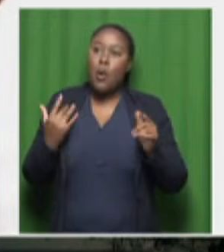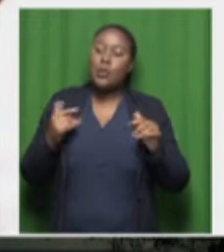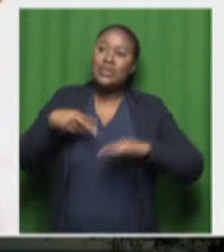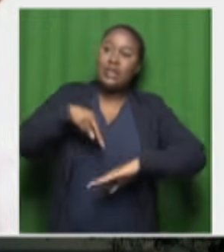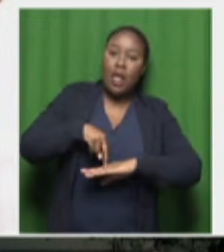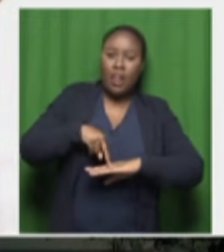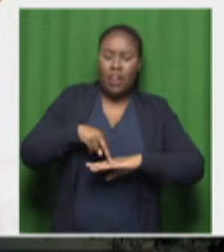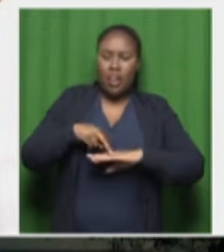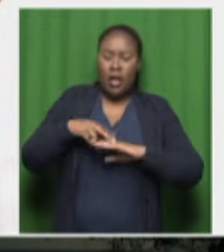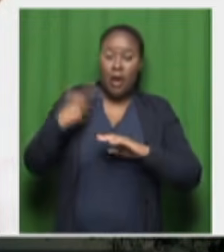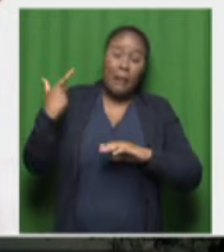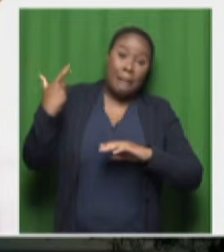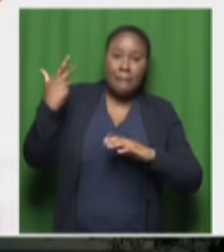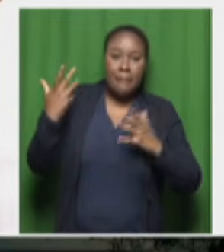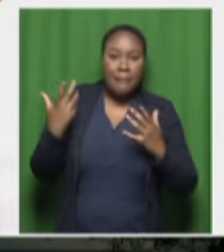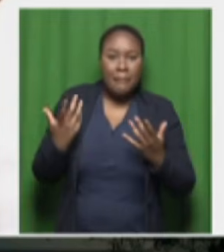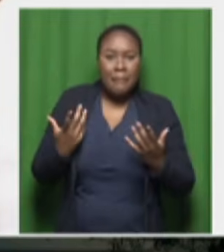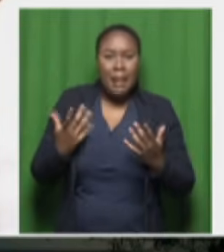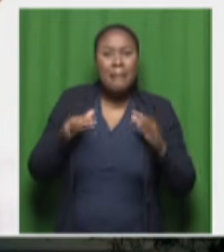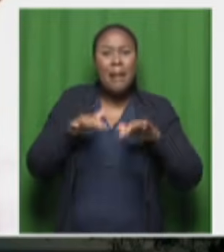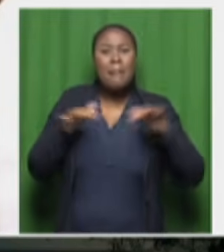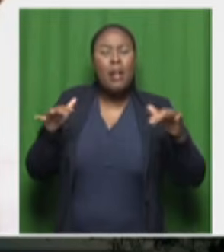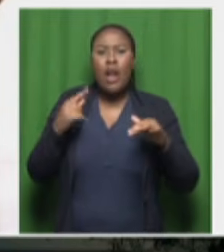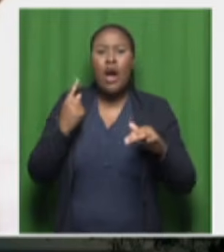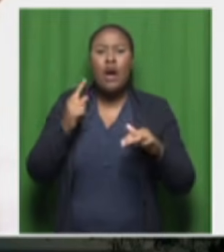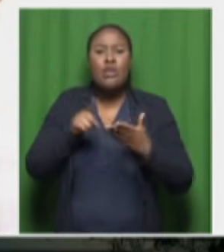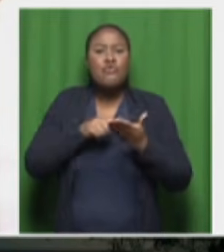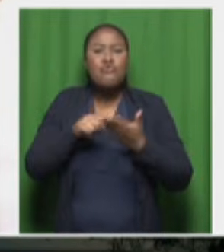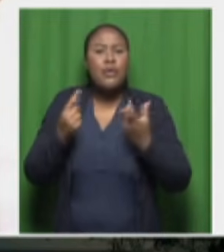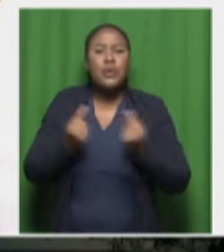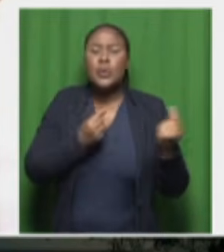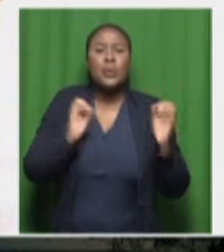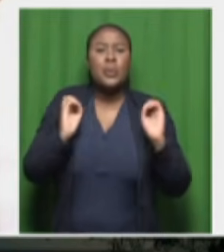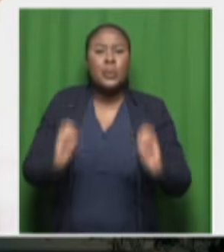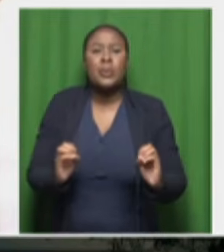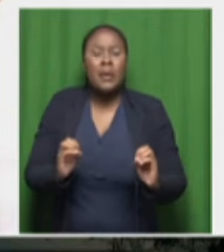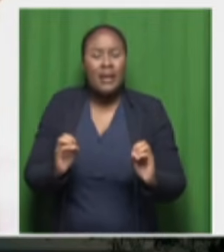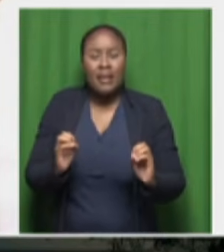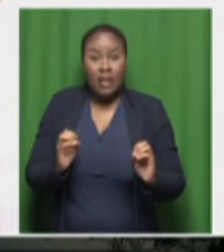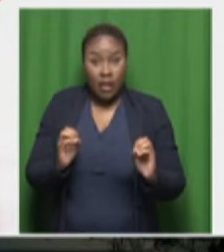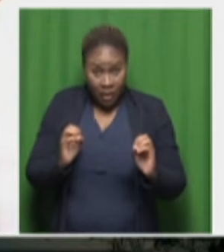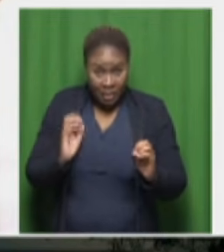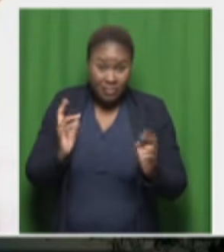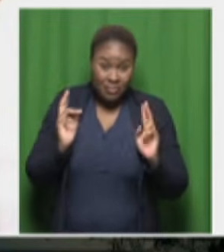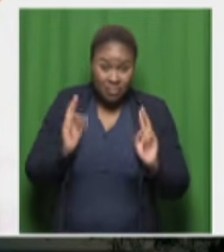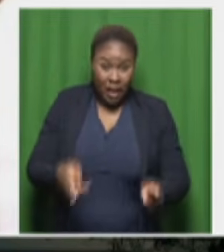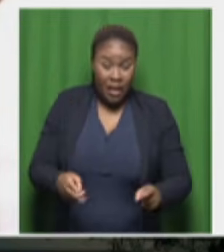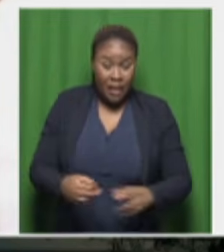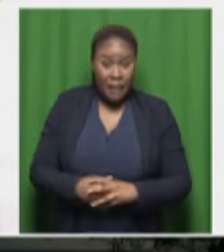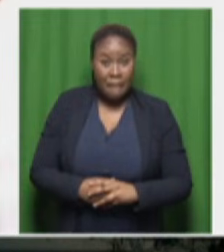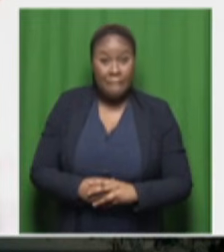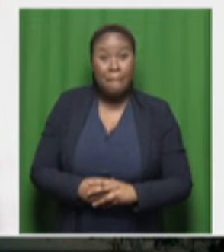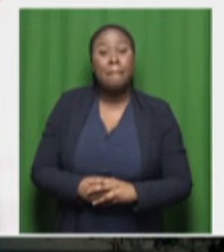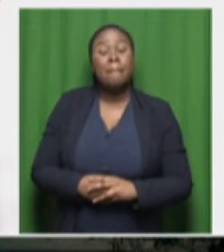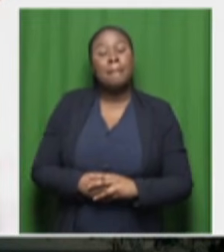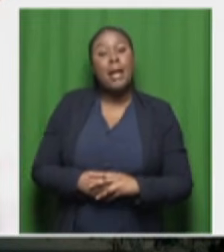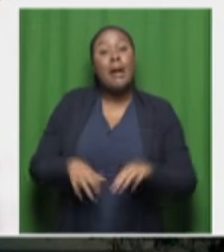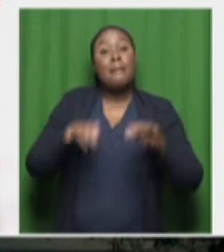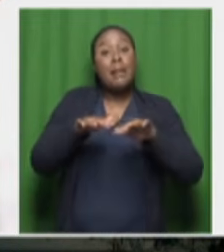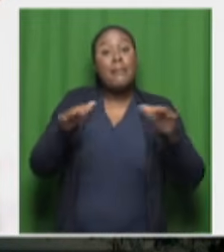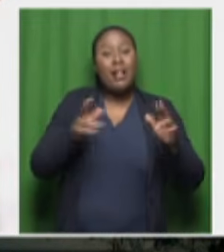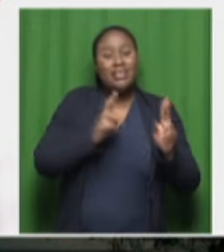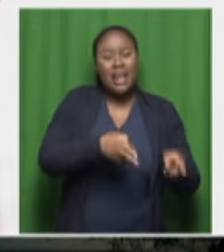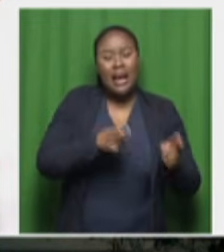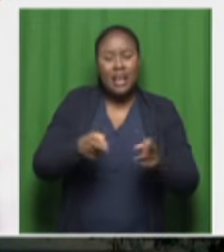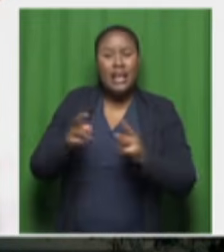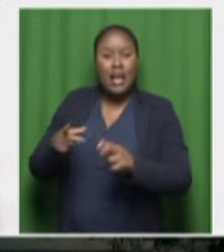and innocent people are dying. And if you just look at the statistics, for example, with regard to gang-related killings, the